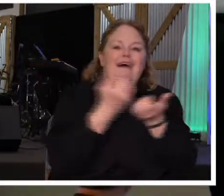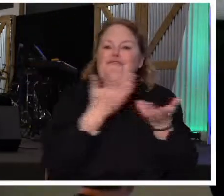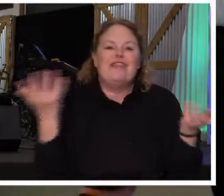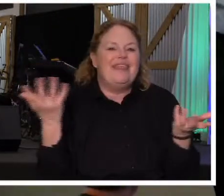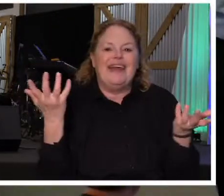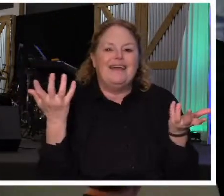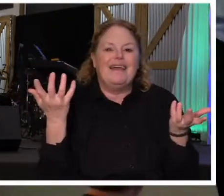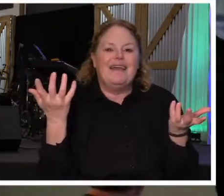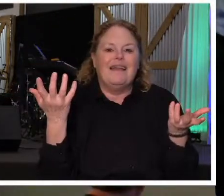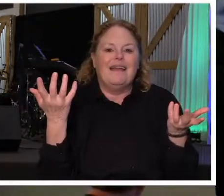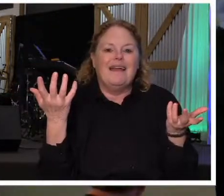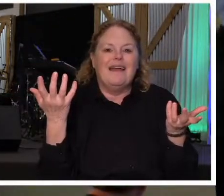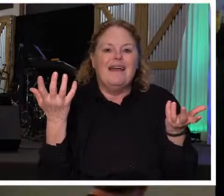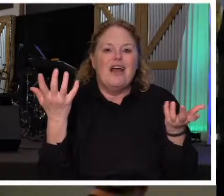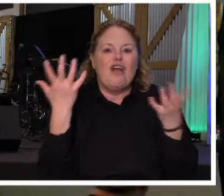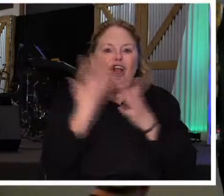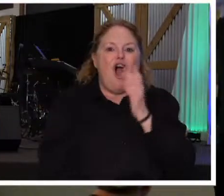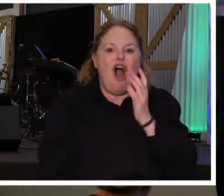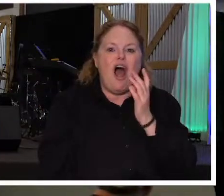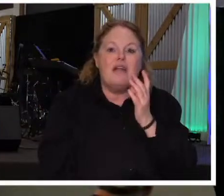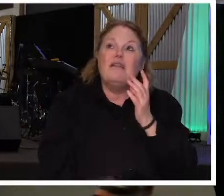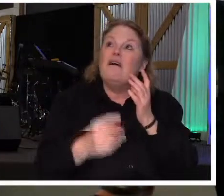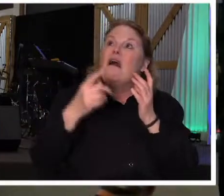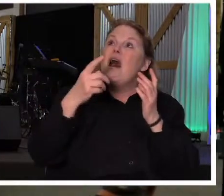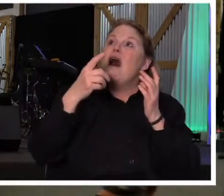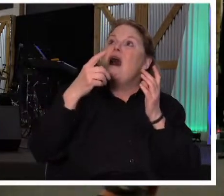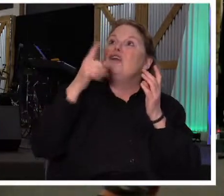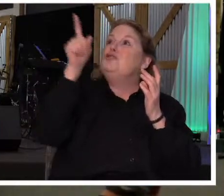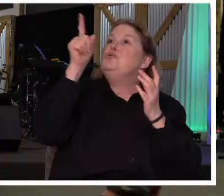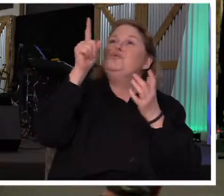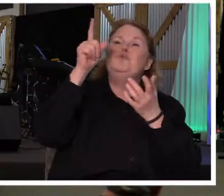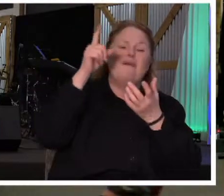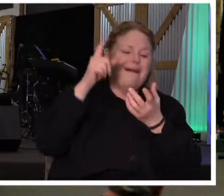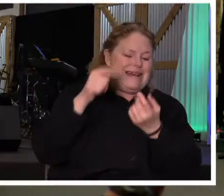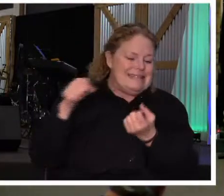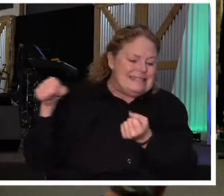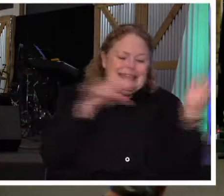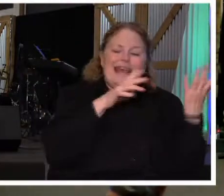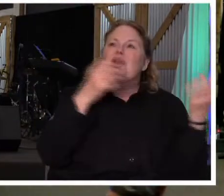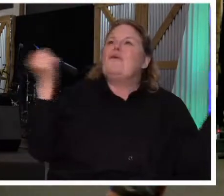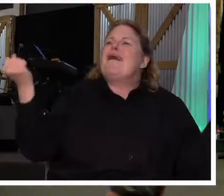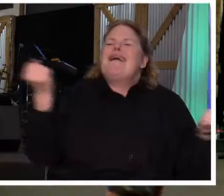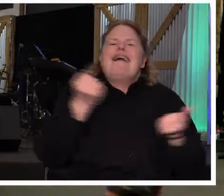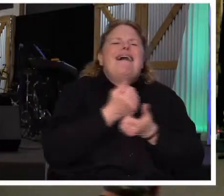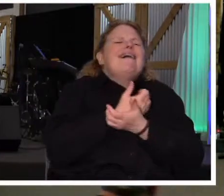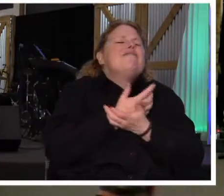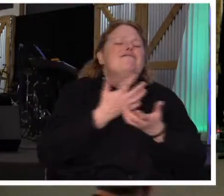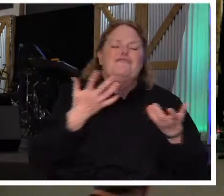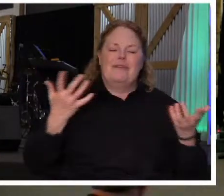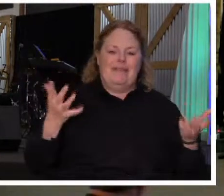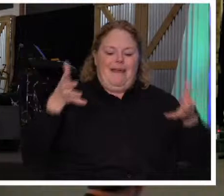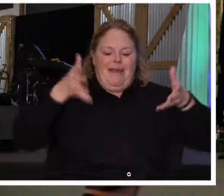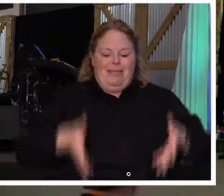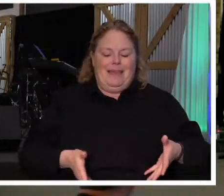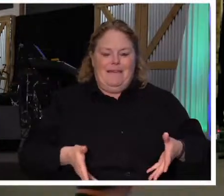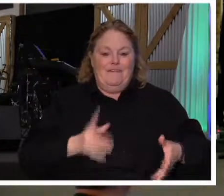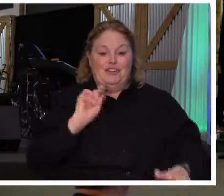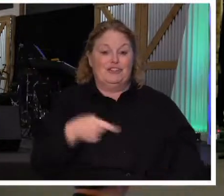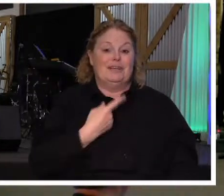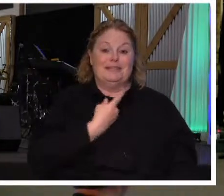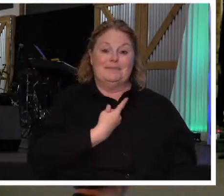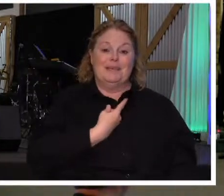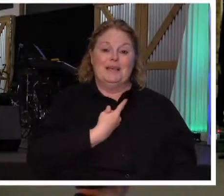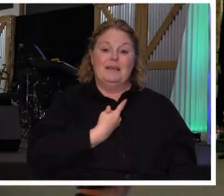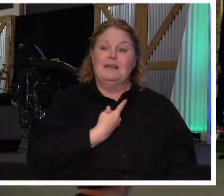would clean everything in its path. That the glory of the Lord would come and that it would